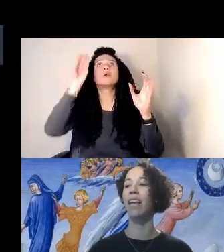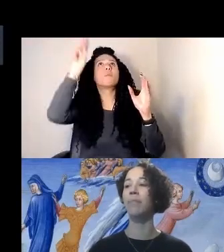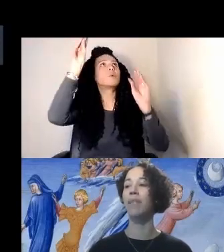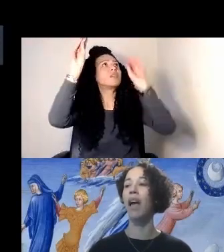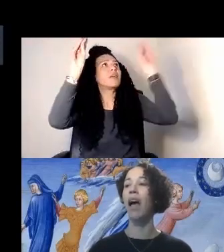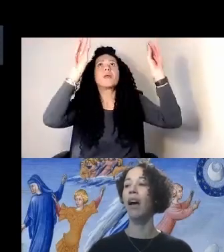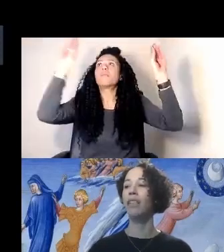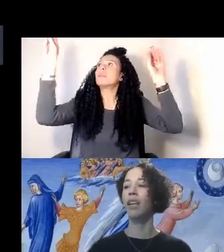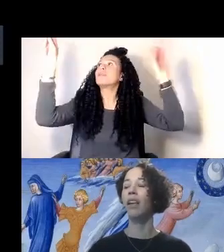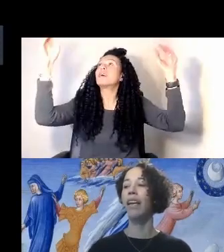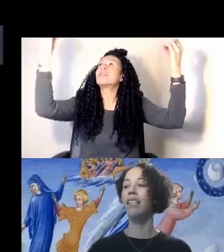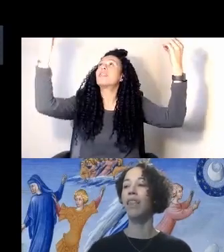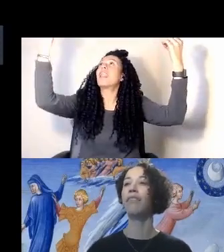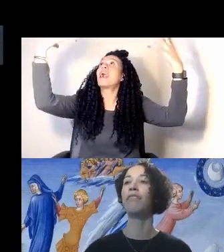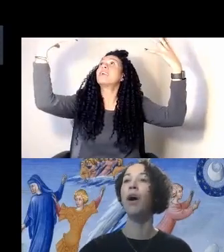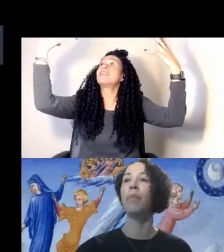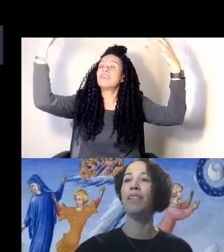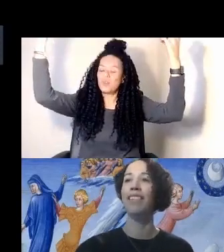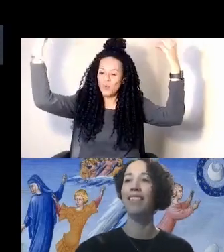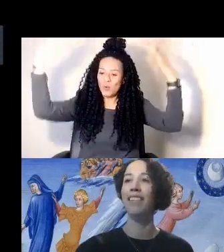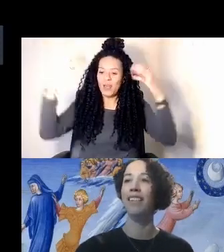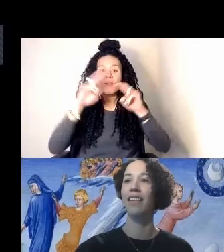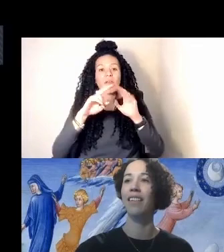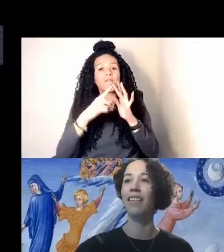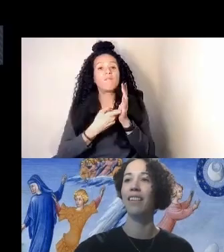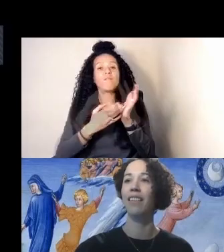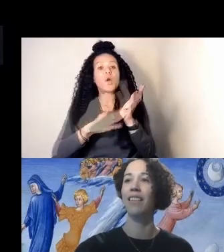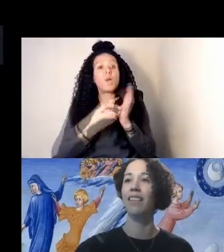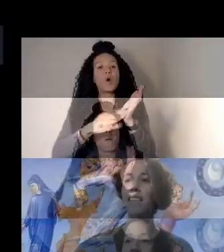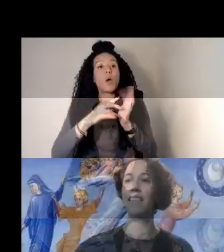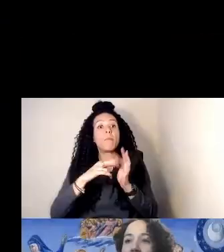as light, to light the firmament.